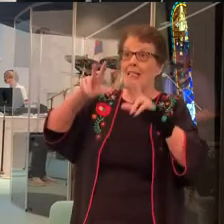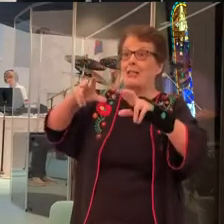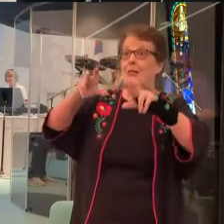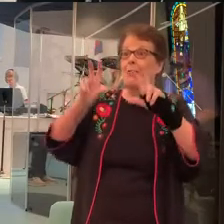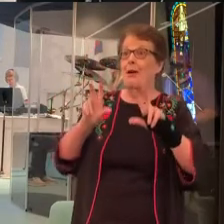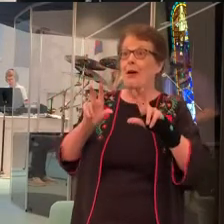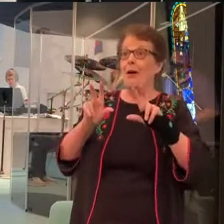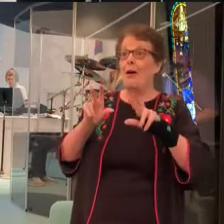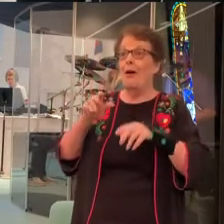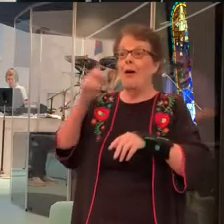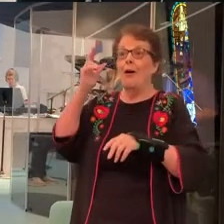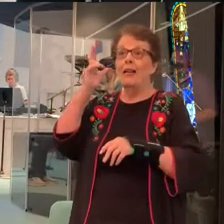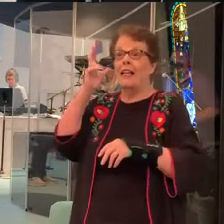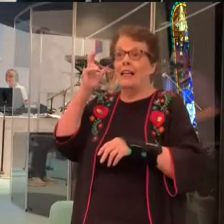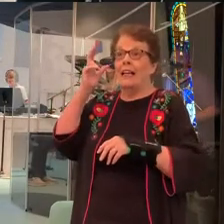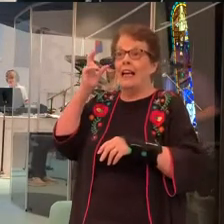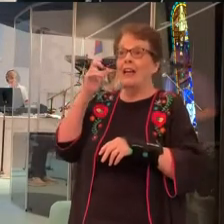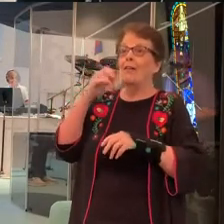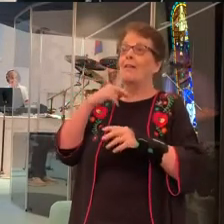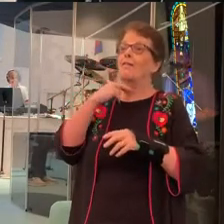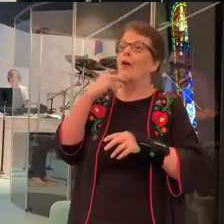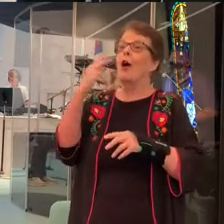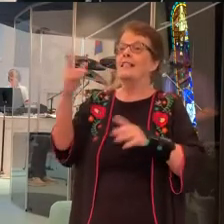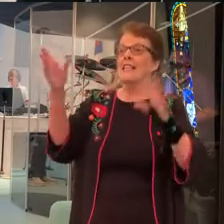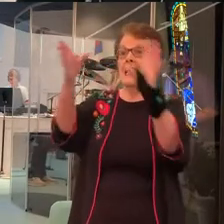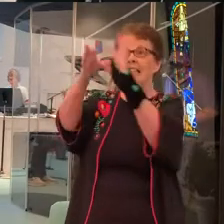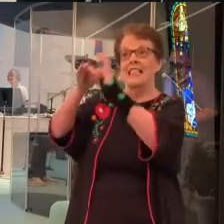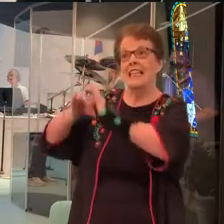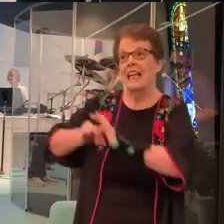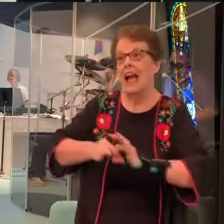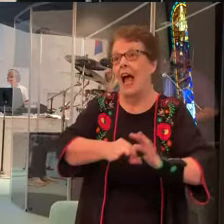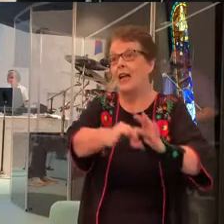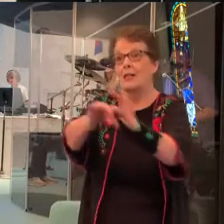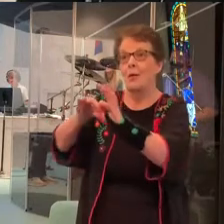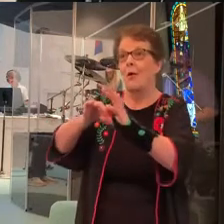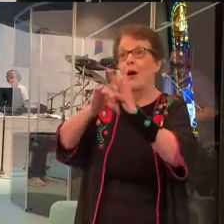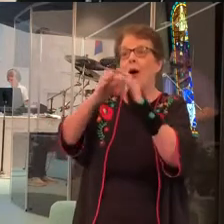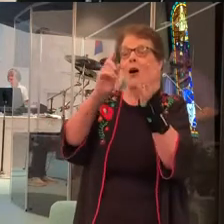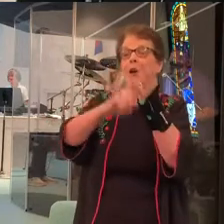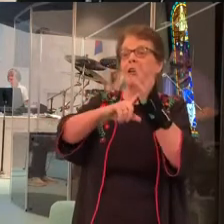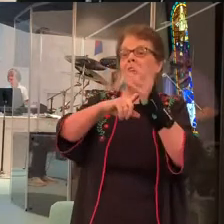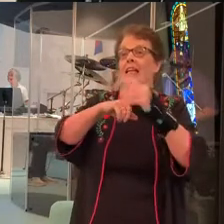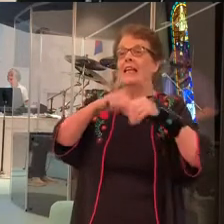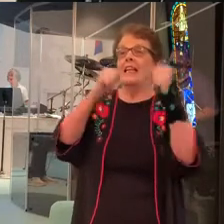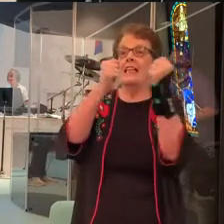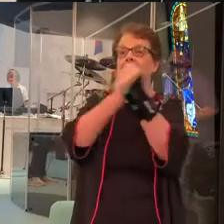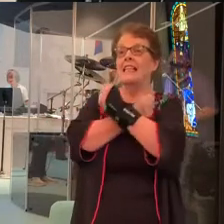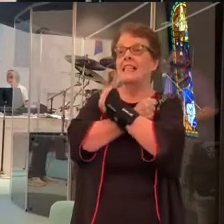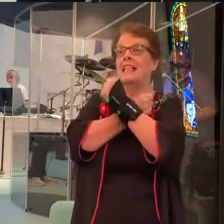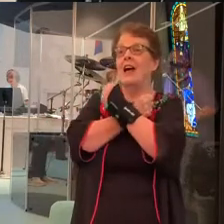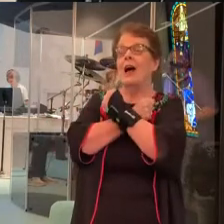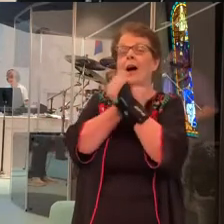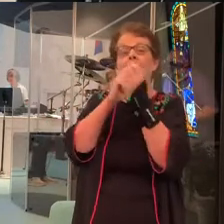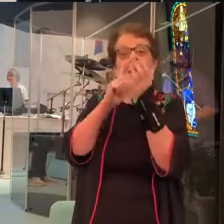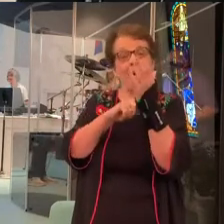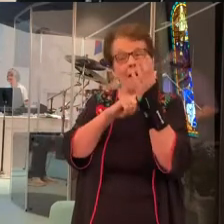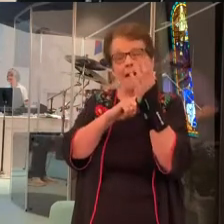on the throne, hear the voices sing as one. This